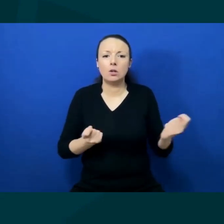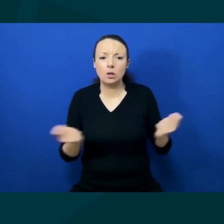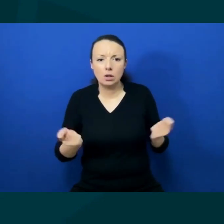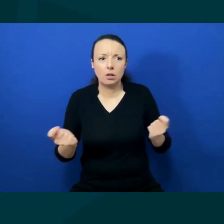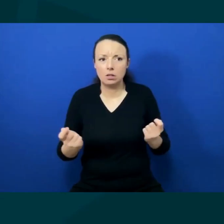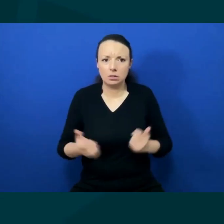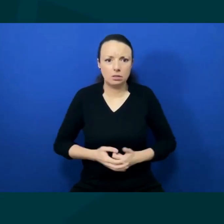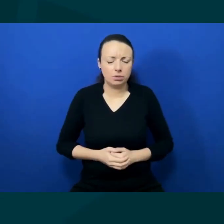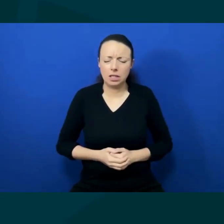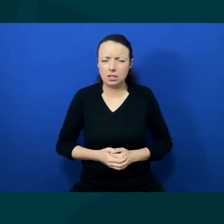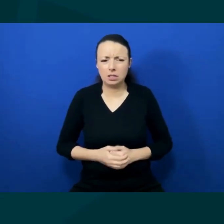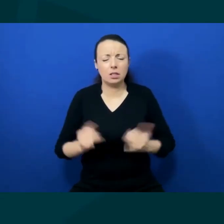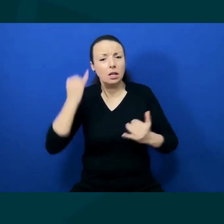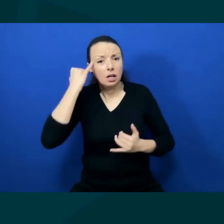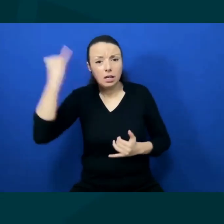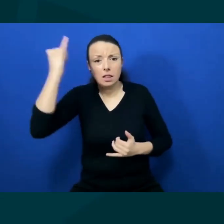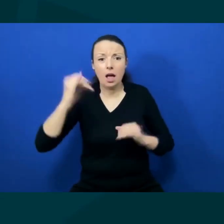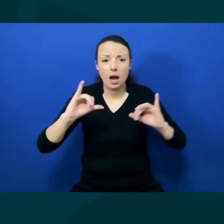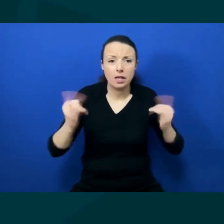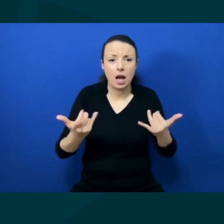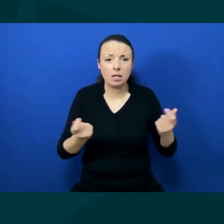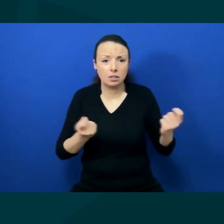the activities